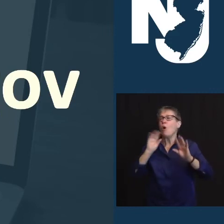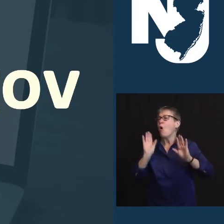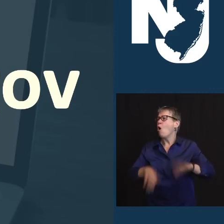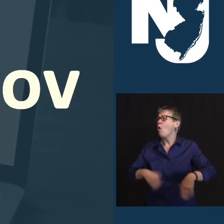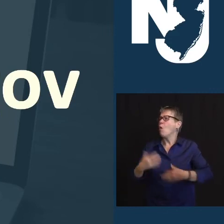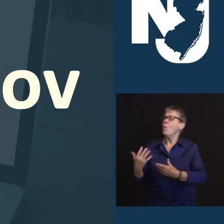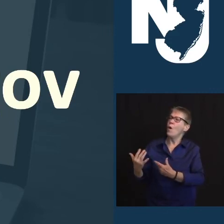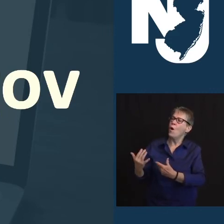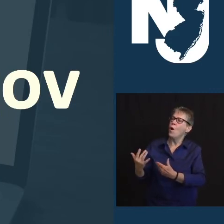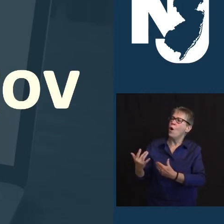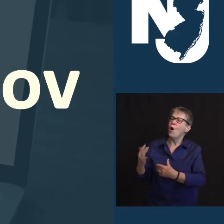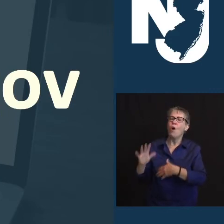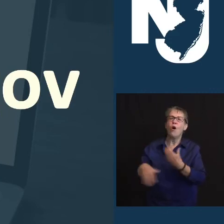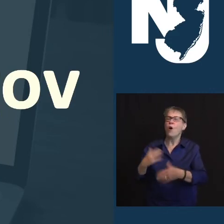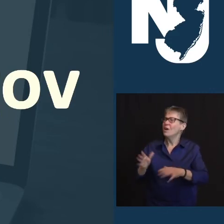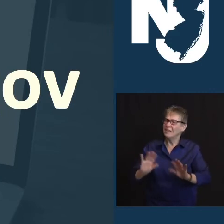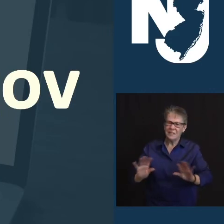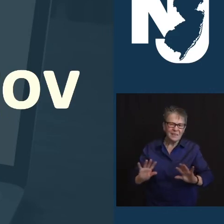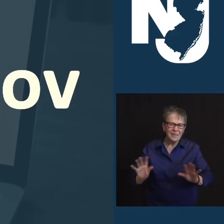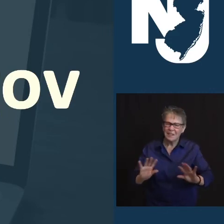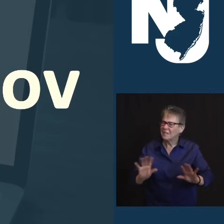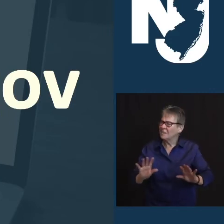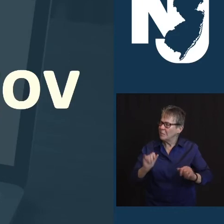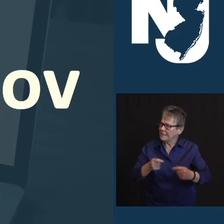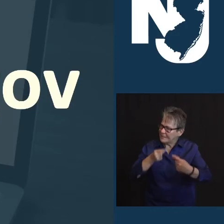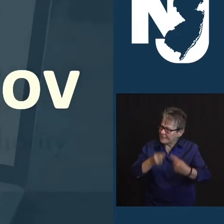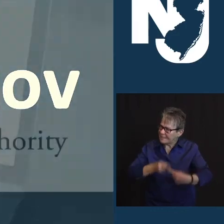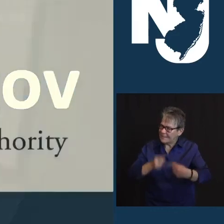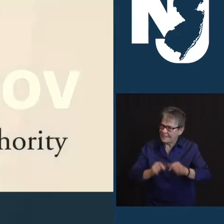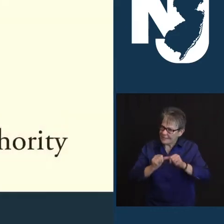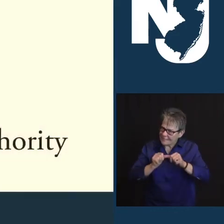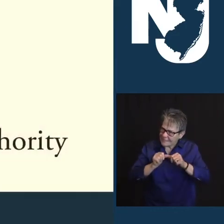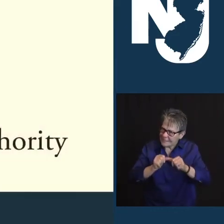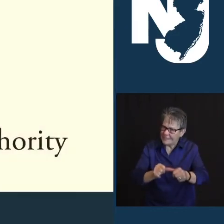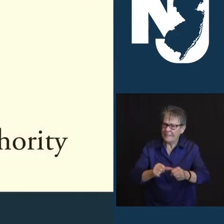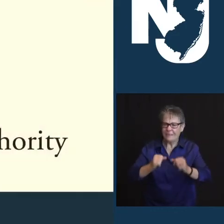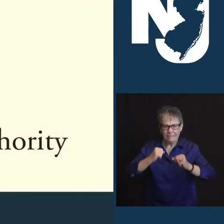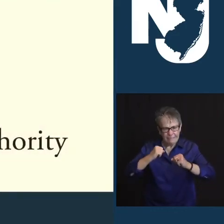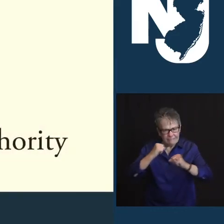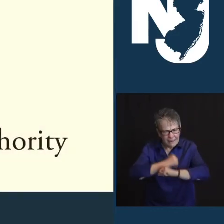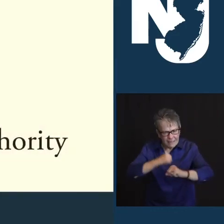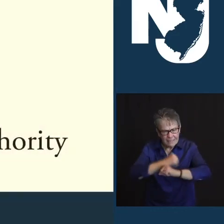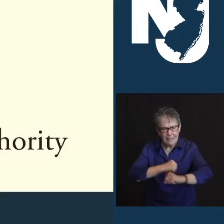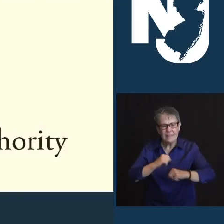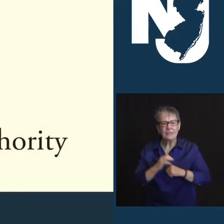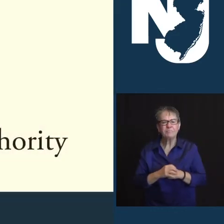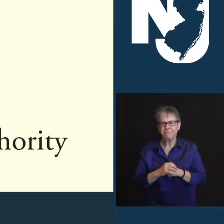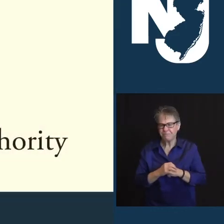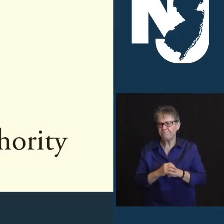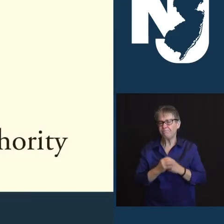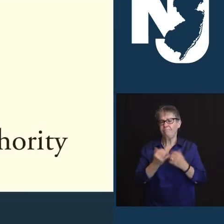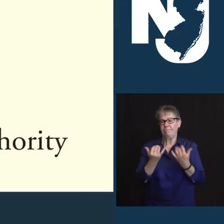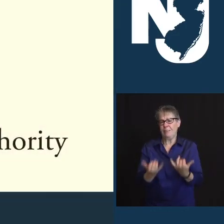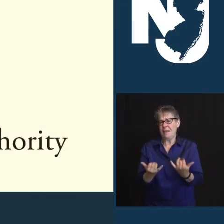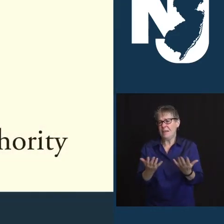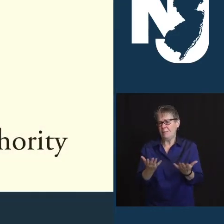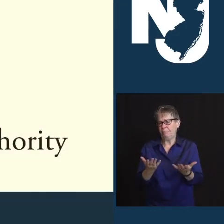stuff, and we have to keep fighting. Now, switching gears, for the past about 6 months, we've been highlighting some of the